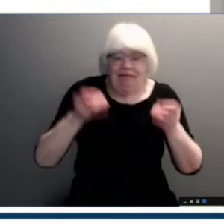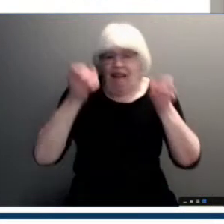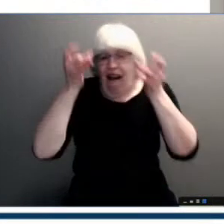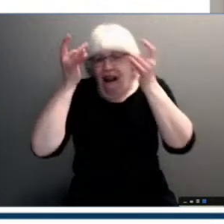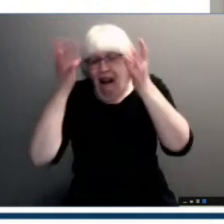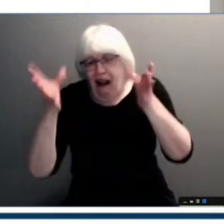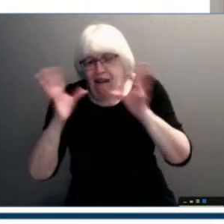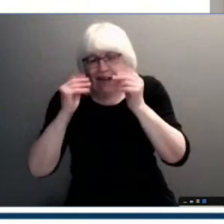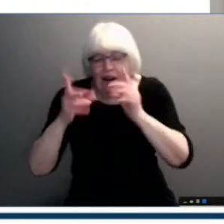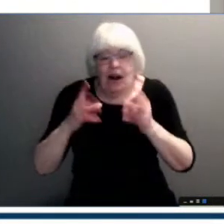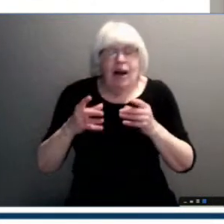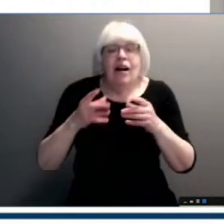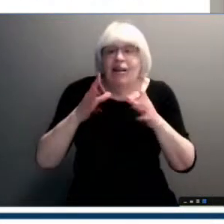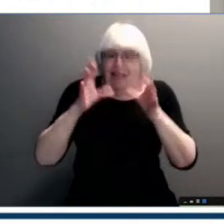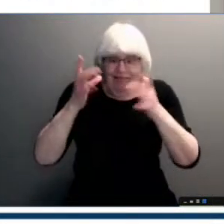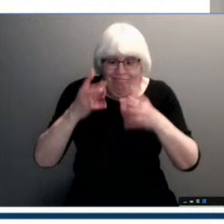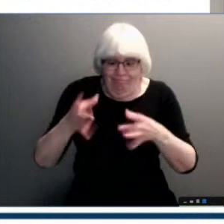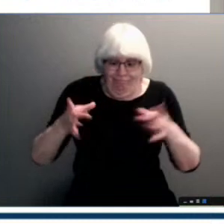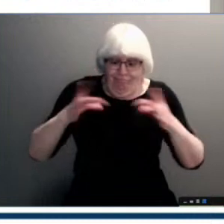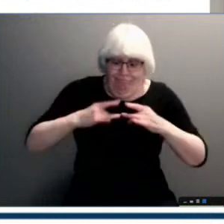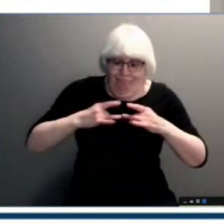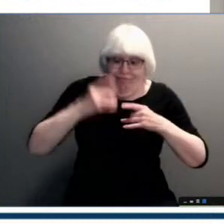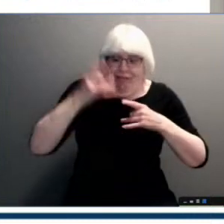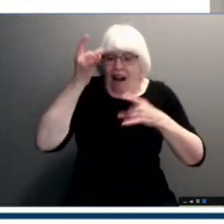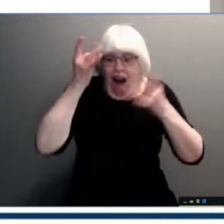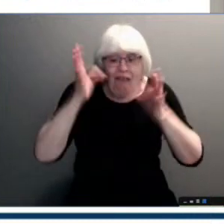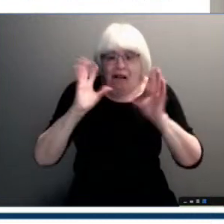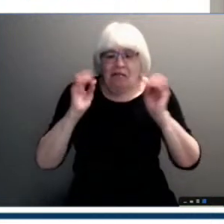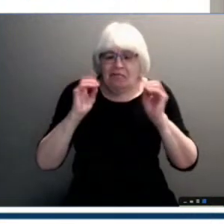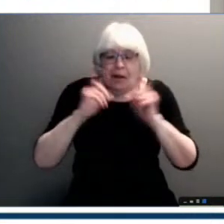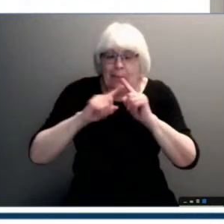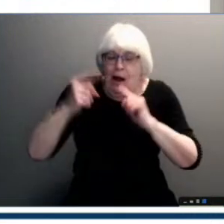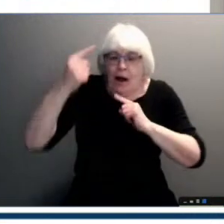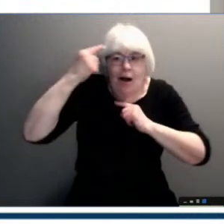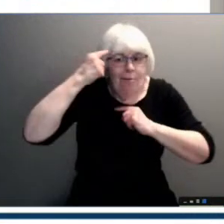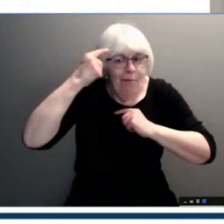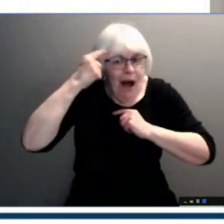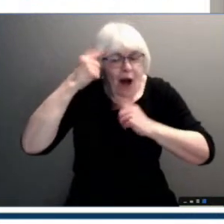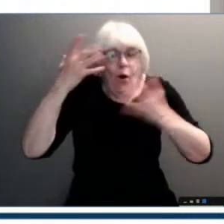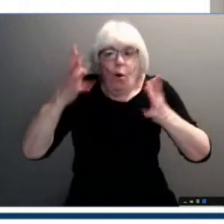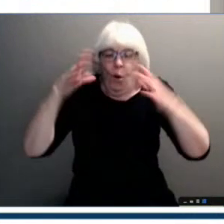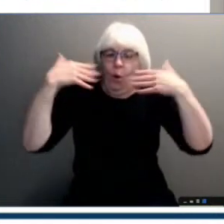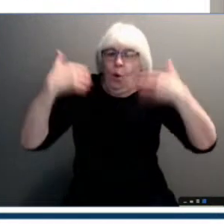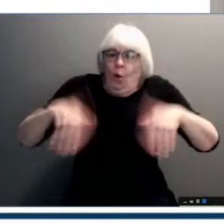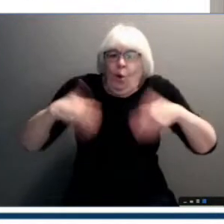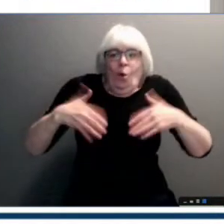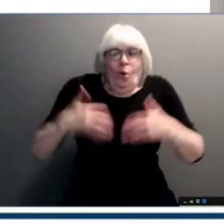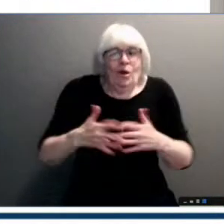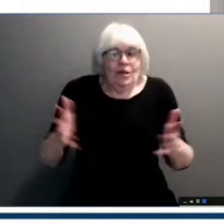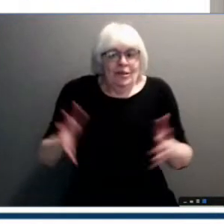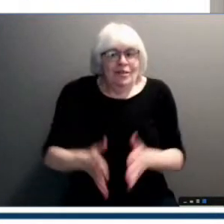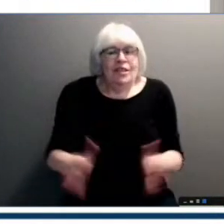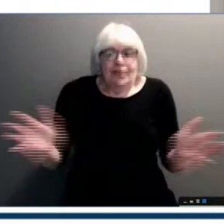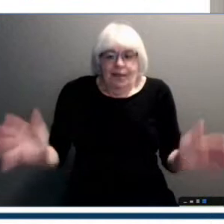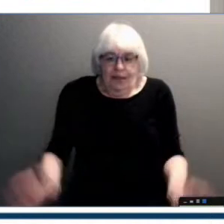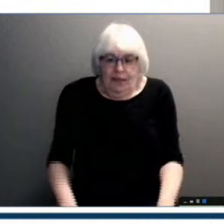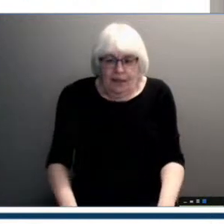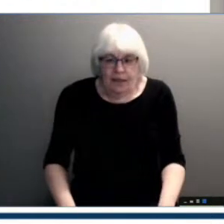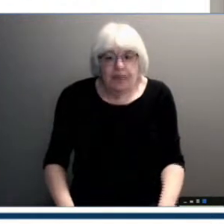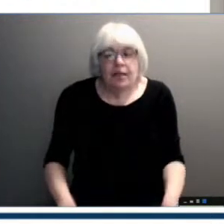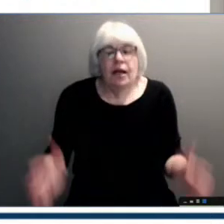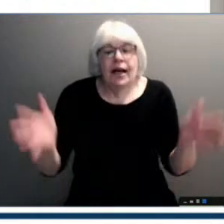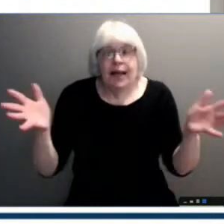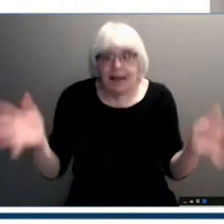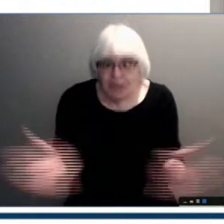less severe. So I urge you, slow down, limit the chances that you will find yourself in the situation of